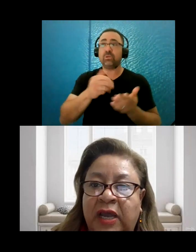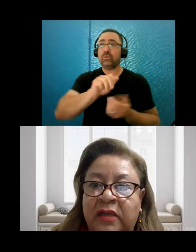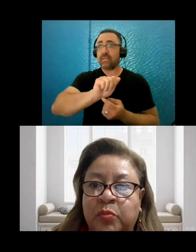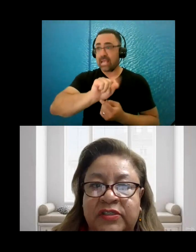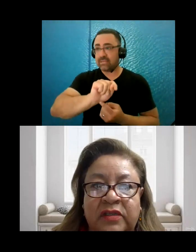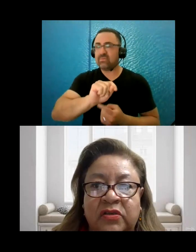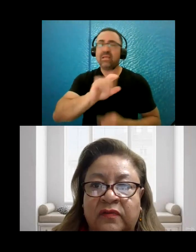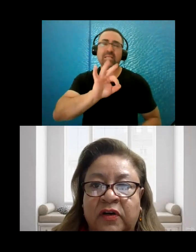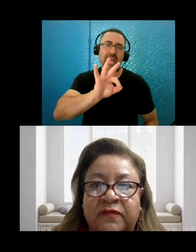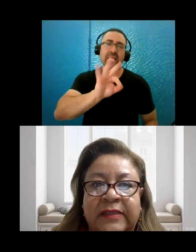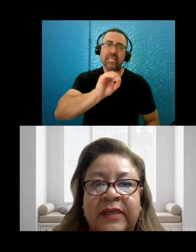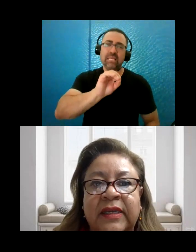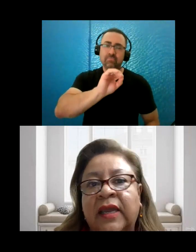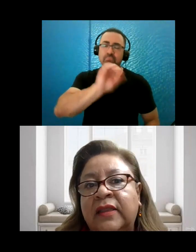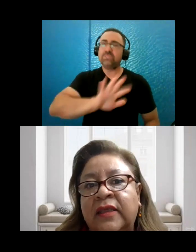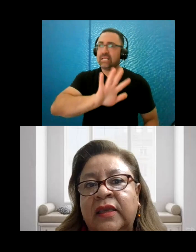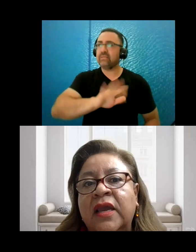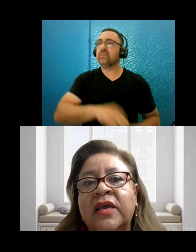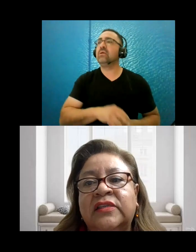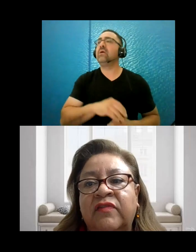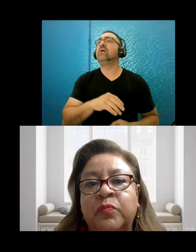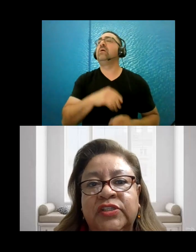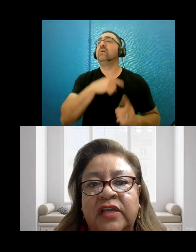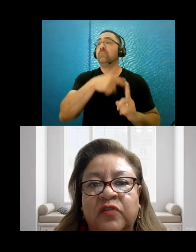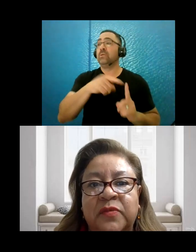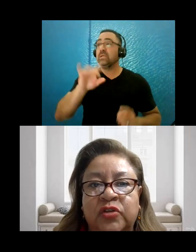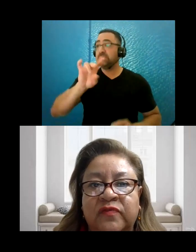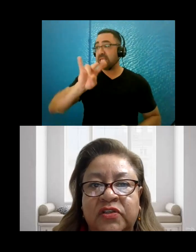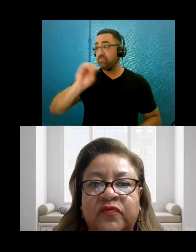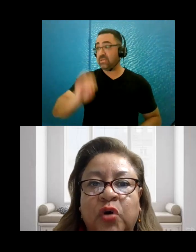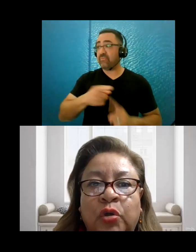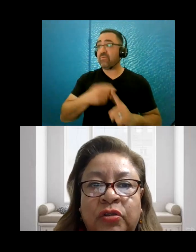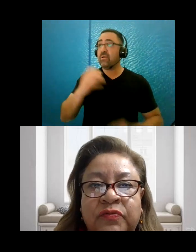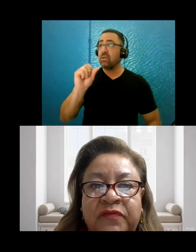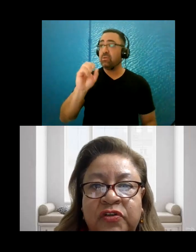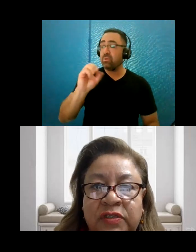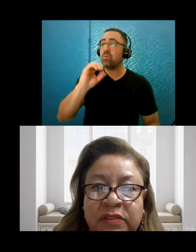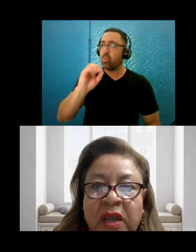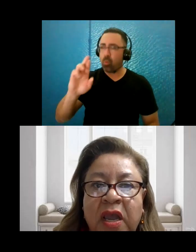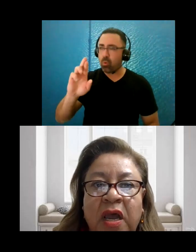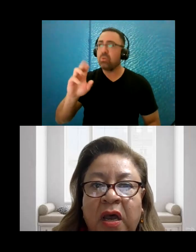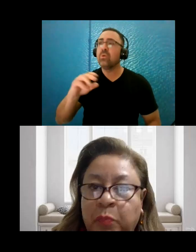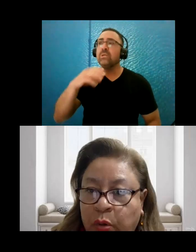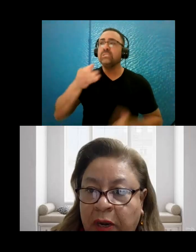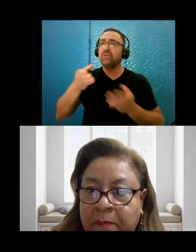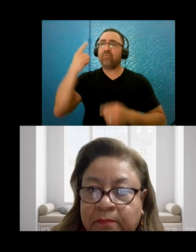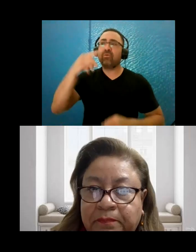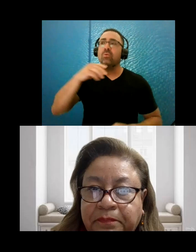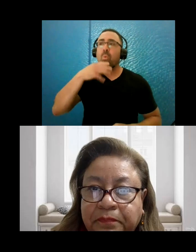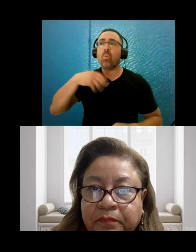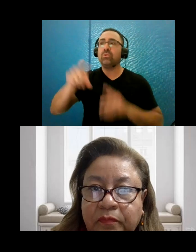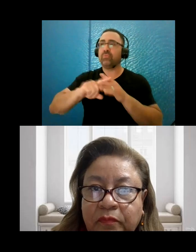is about 90% of our funding, and the 7% from the Services for Older Refugees